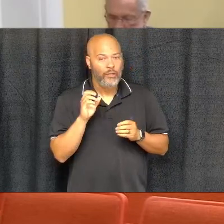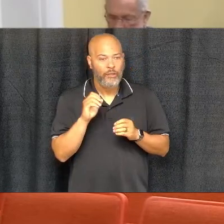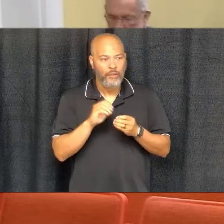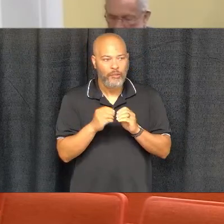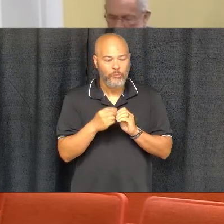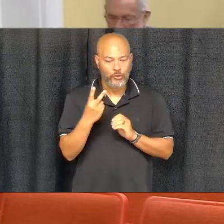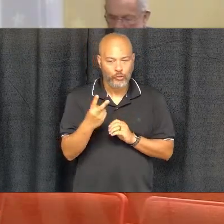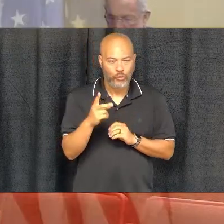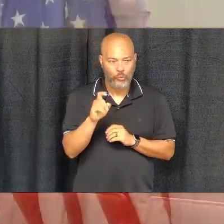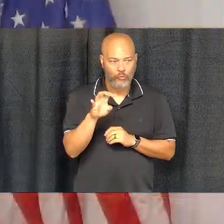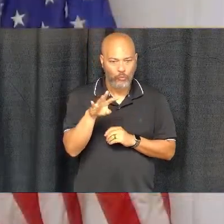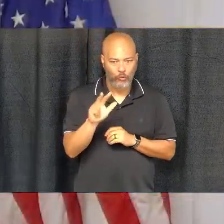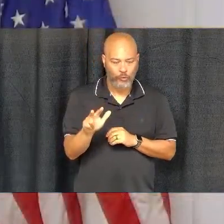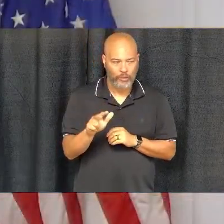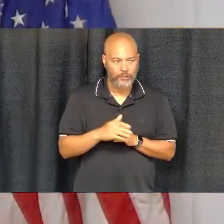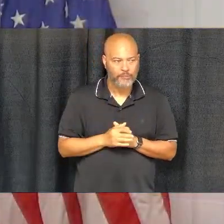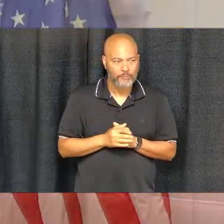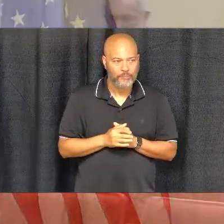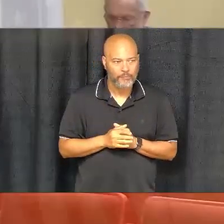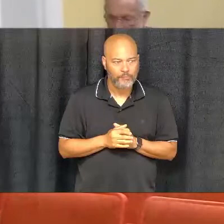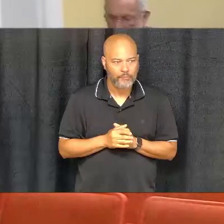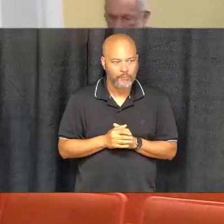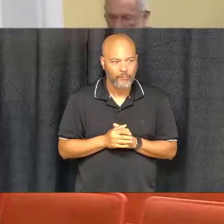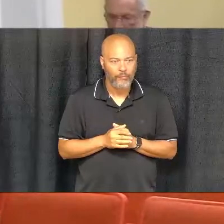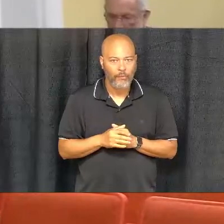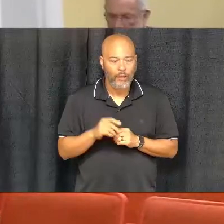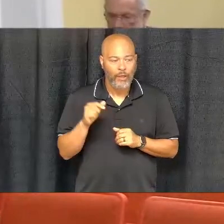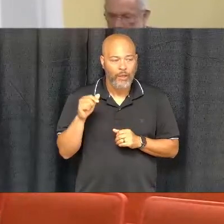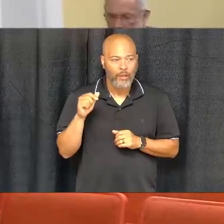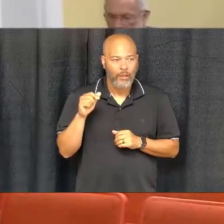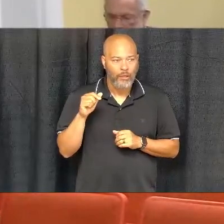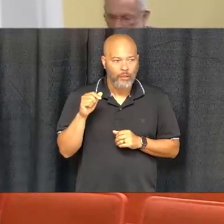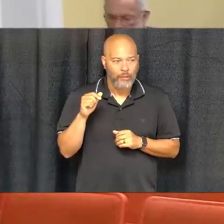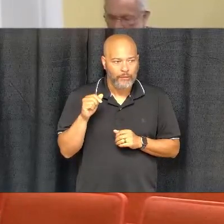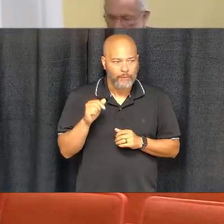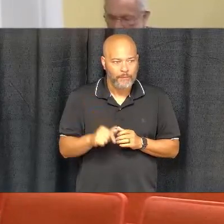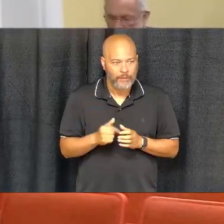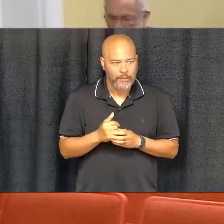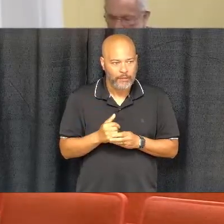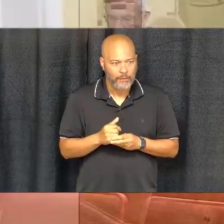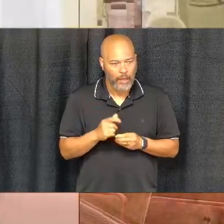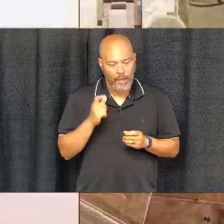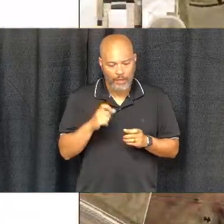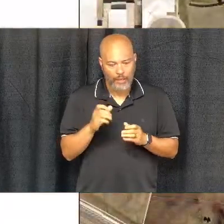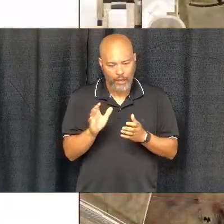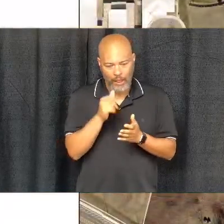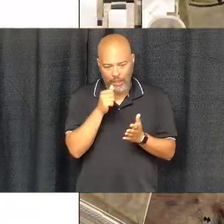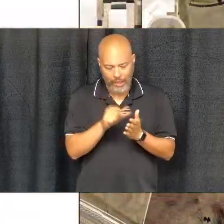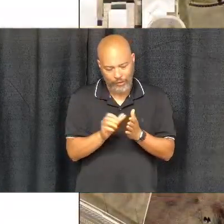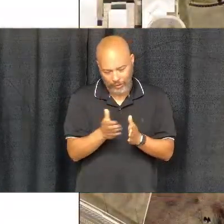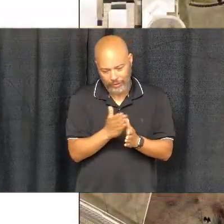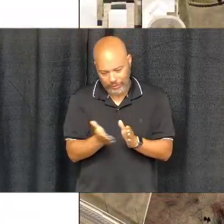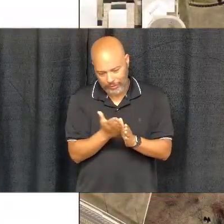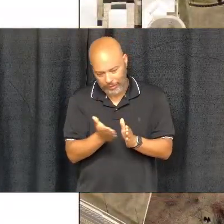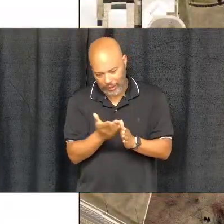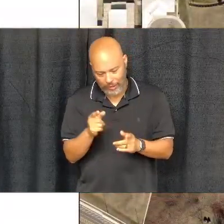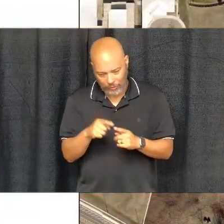ordinance 143. Mr. Tundle, please, sir. Okay. I gotta get through all those letters.